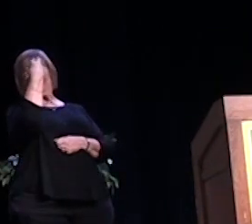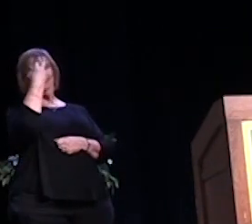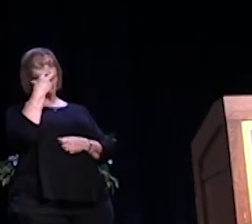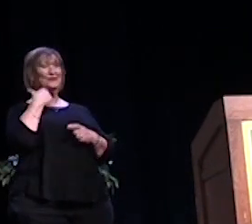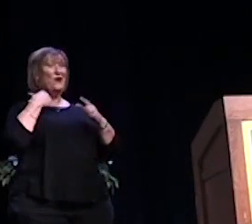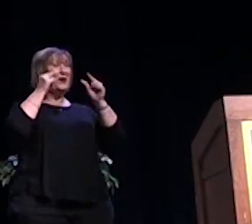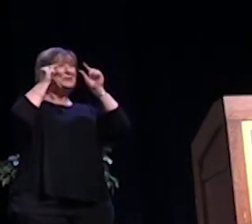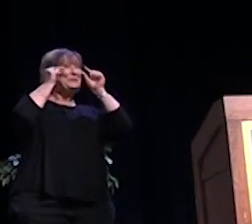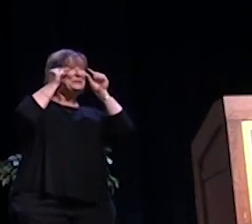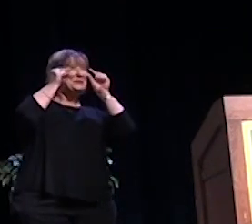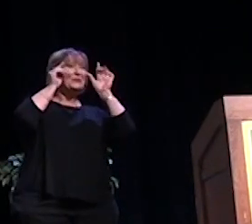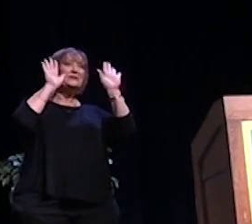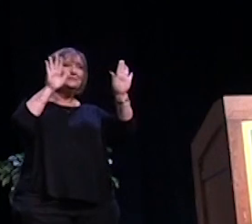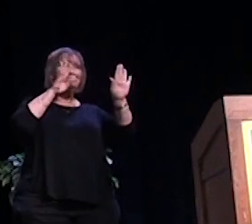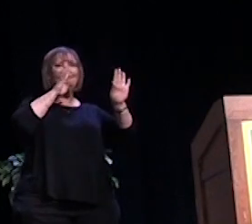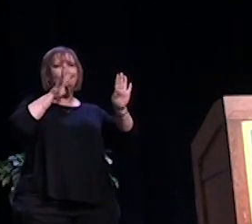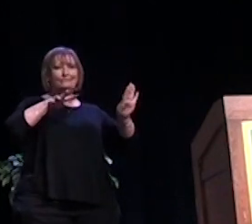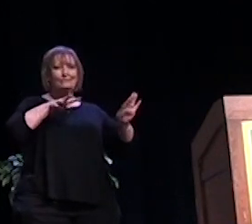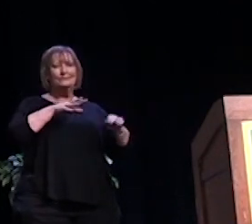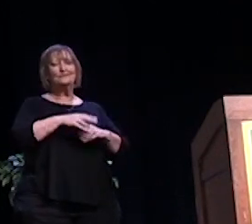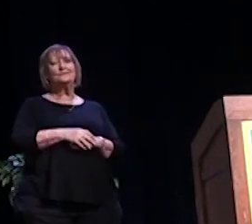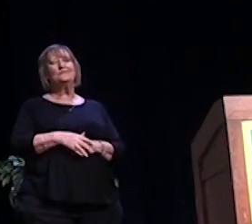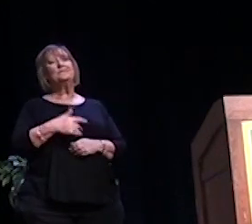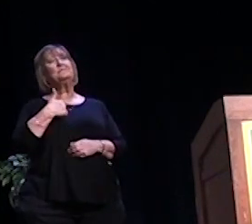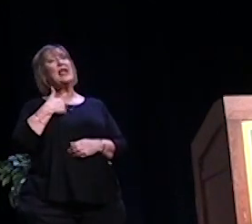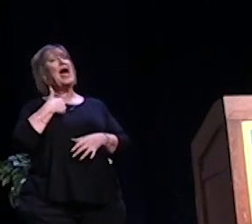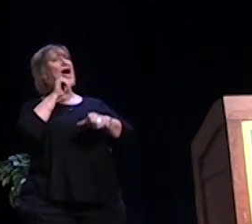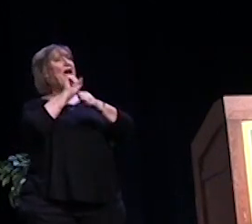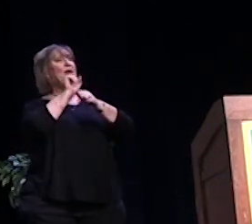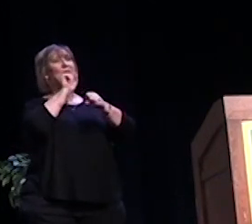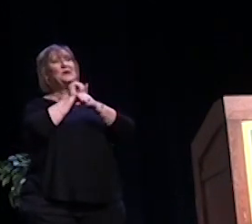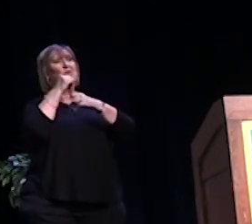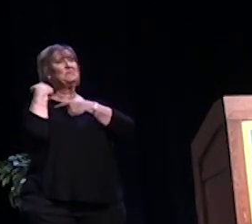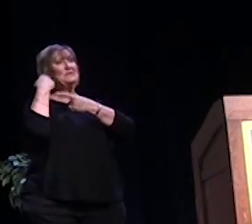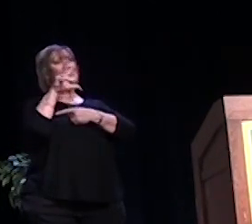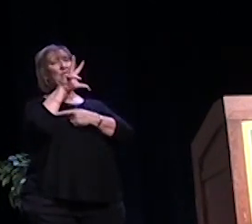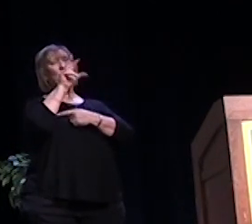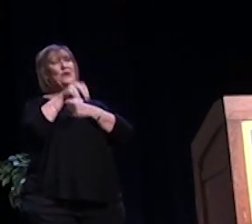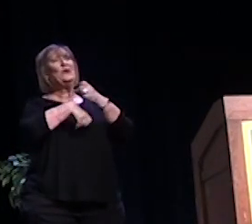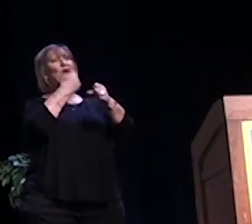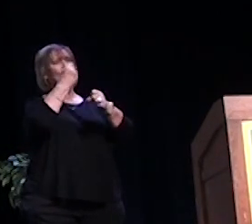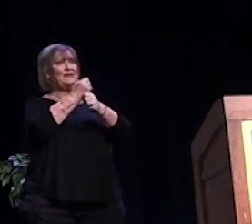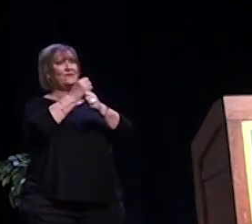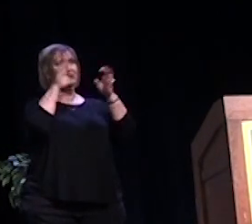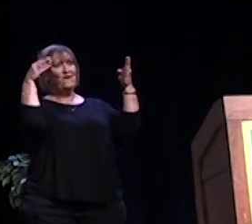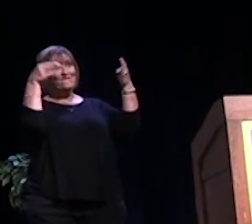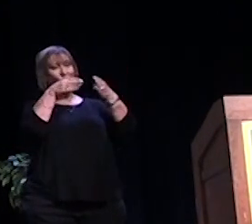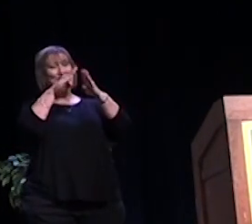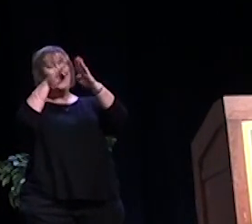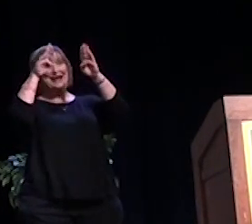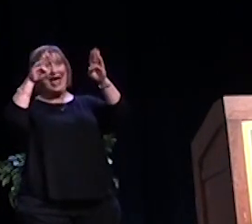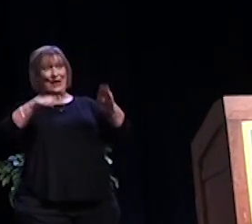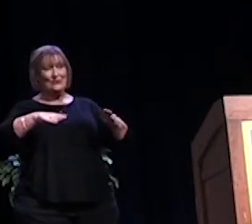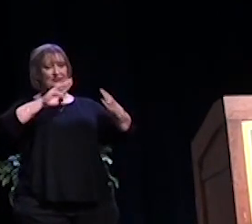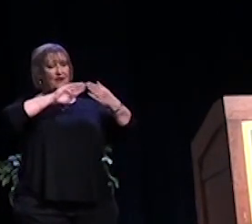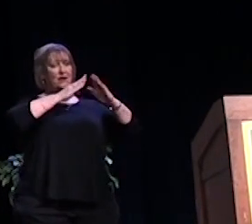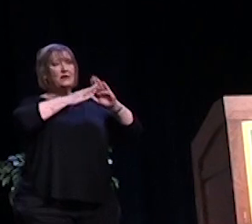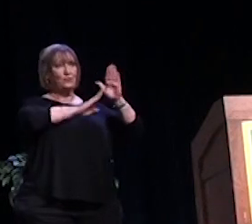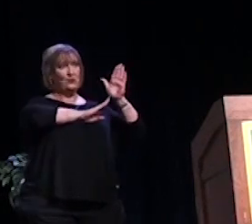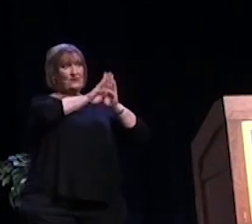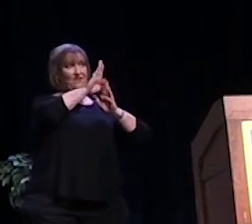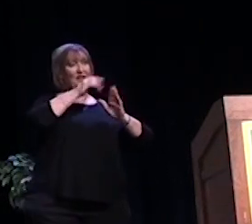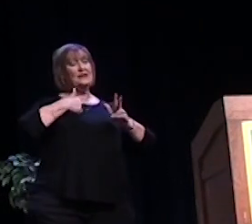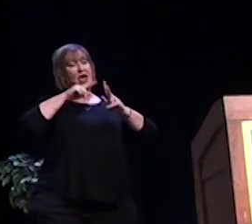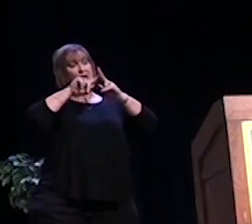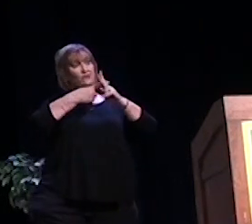fine. So I have about 30 years experience in housing and community development. I started my career